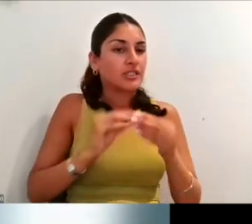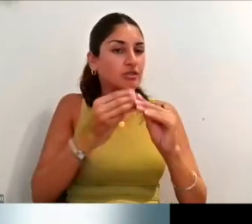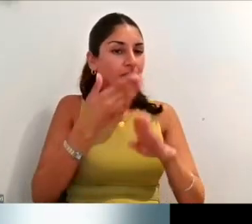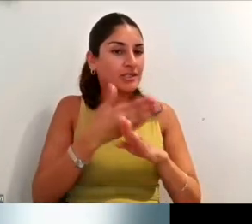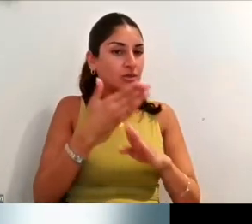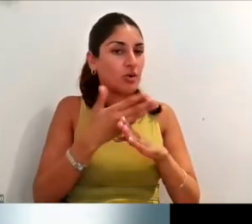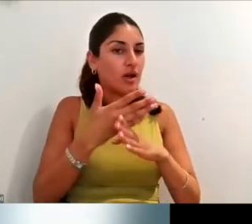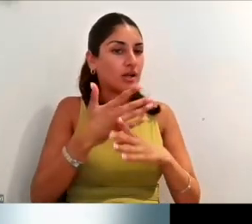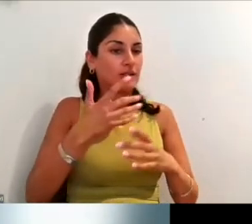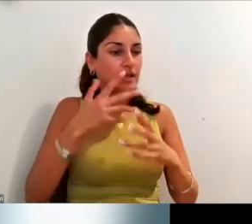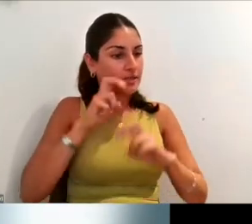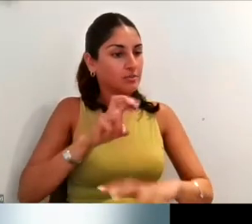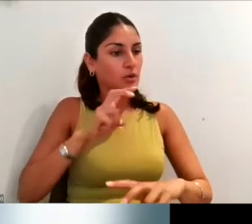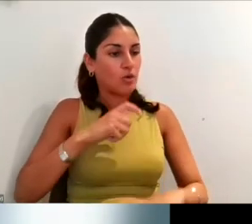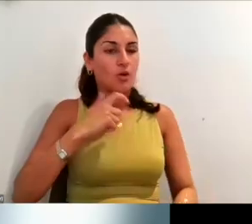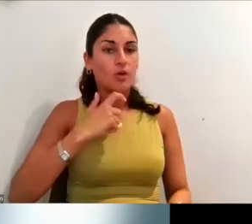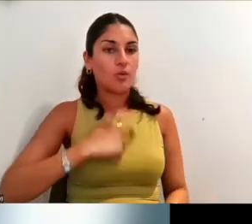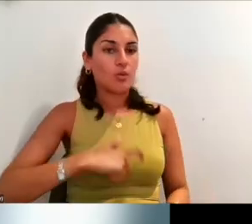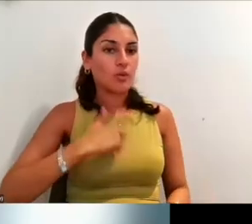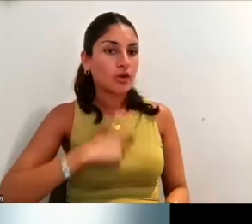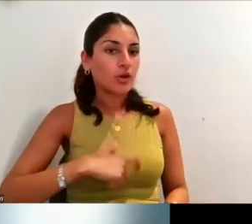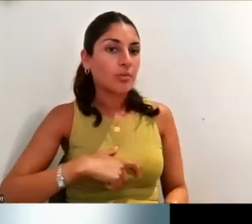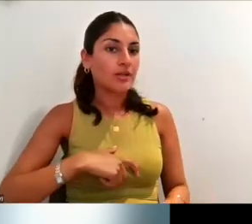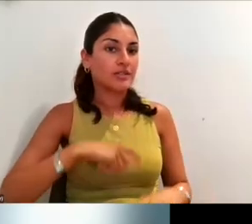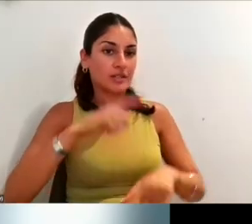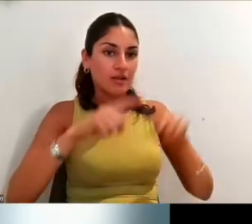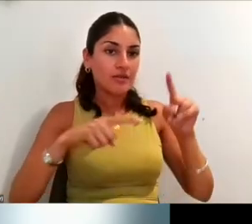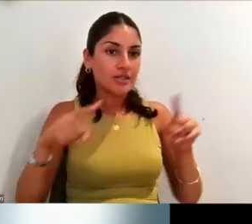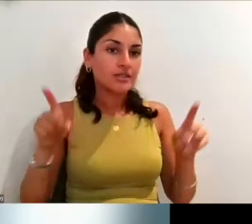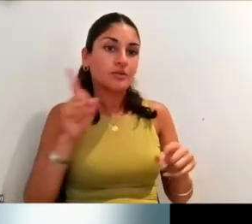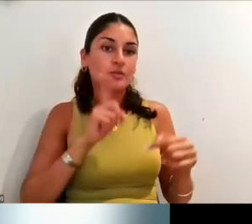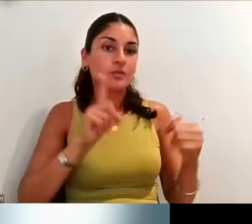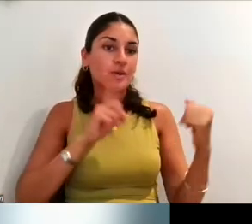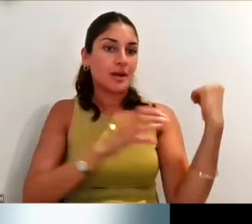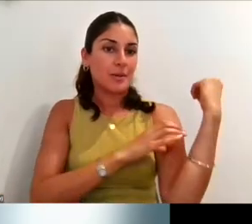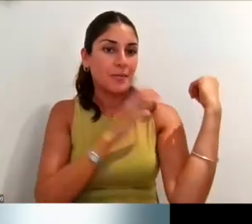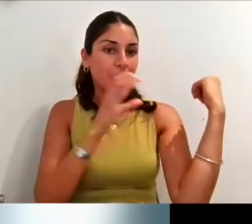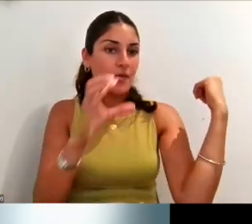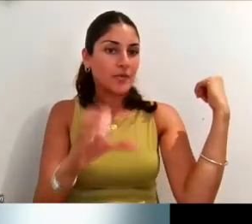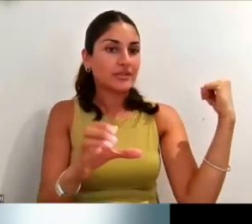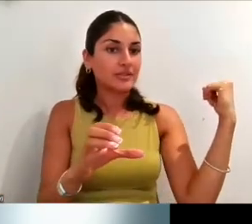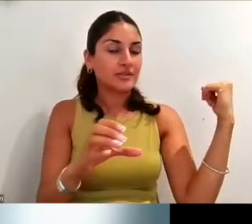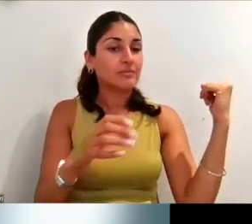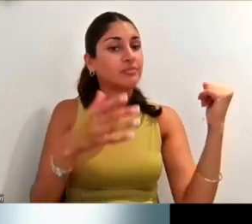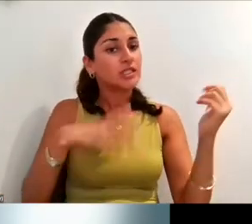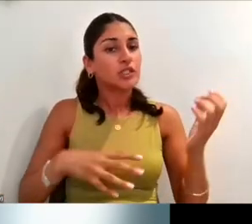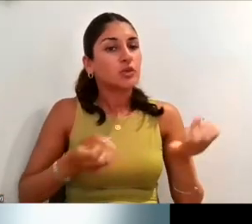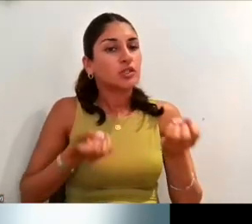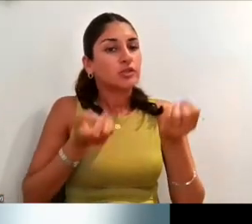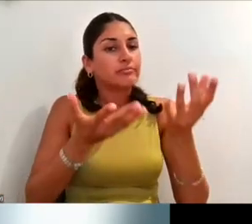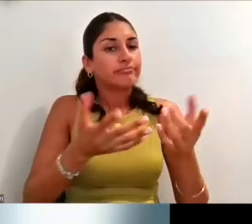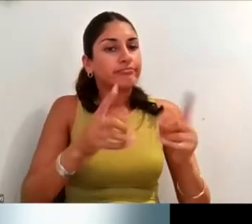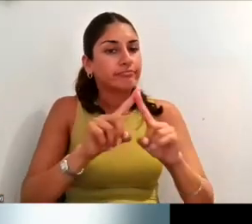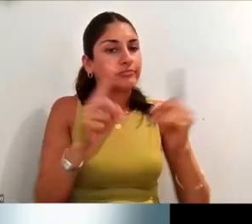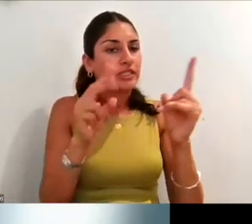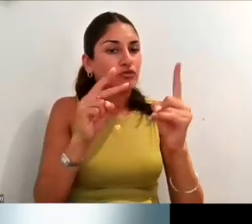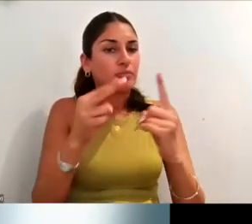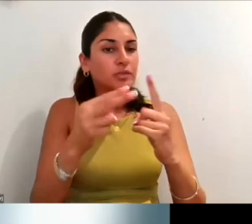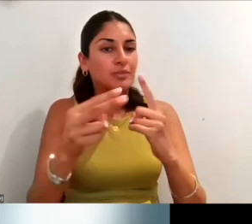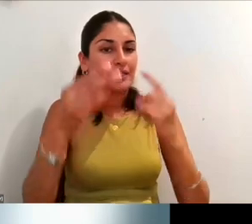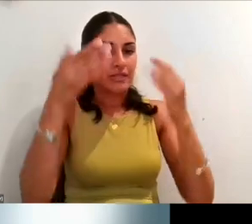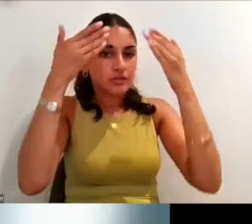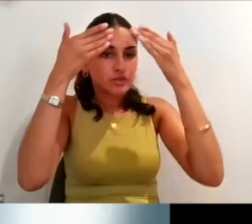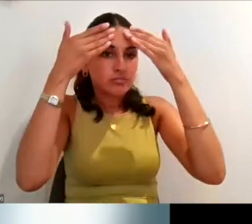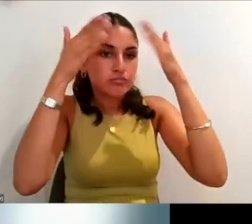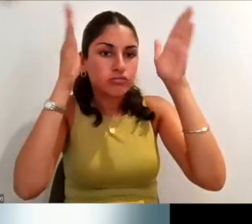human diversity, and she wants to offer new perspectives to her audience so that they open up